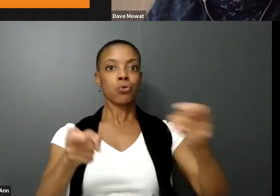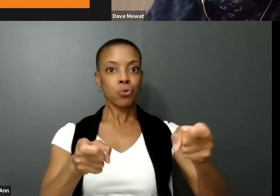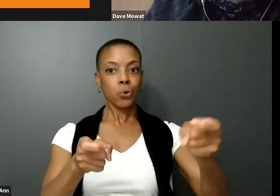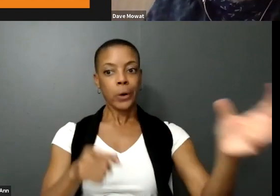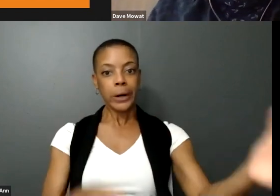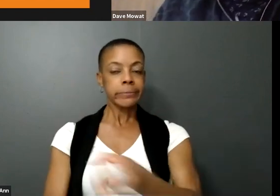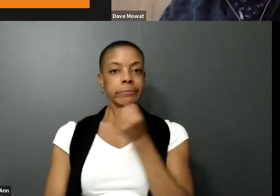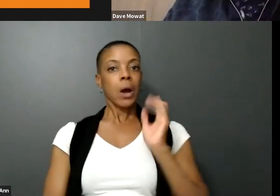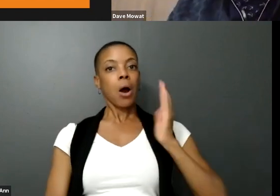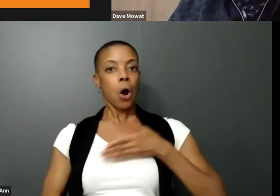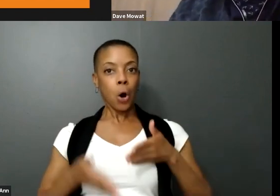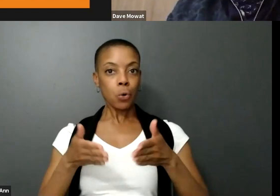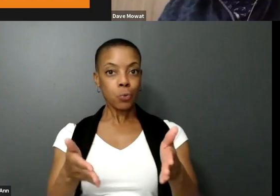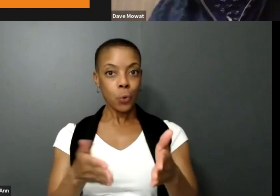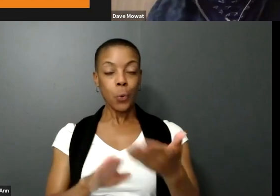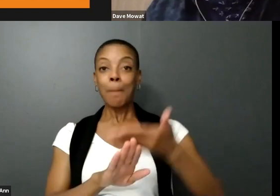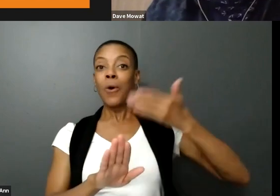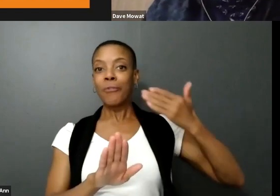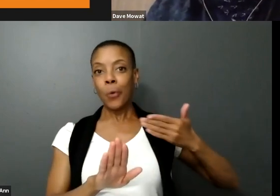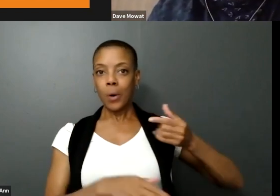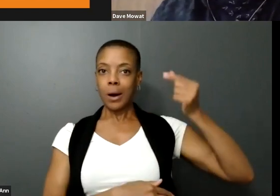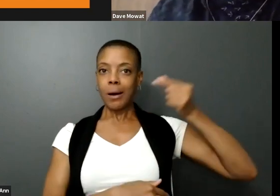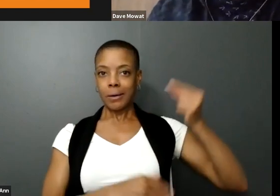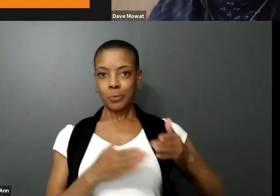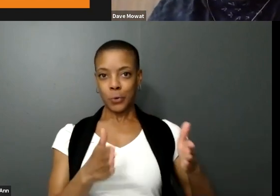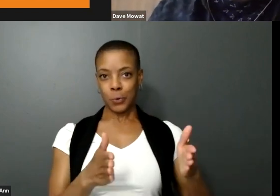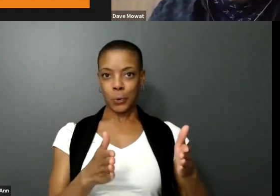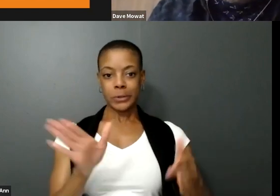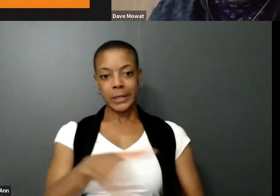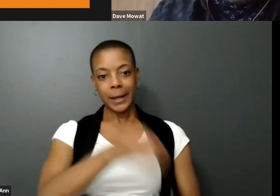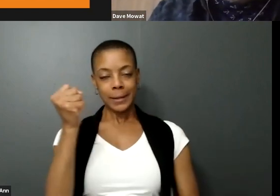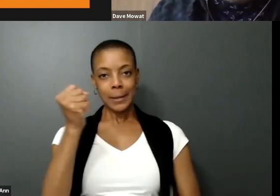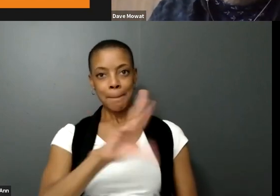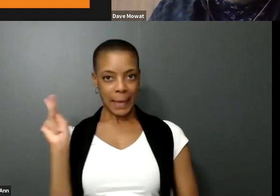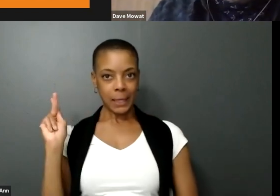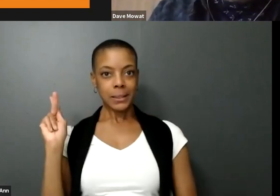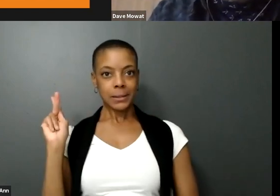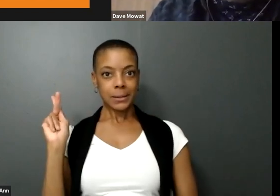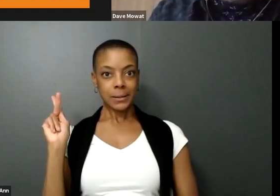municipal roads. And when you talk about resilience, you know,